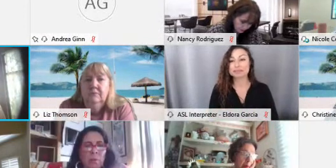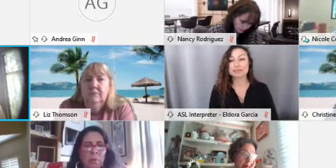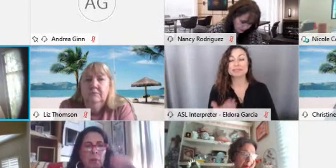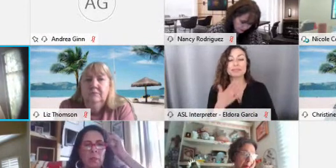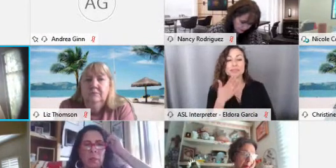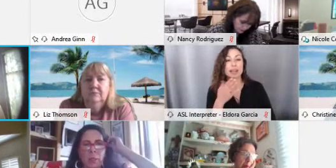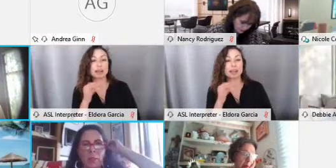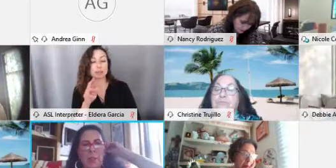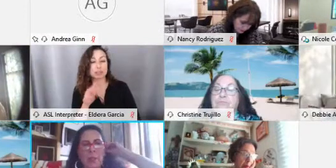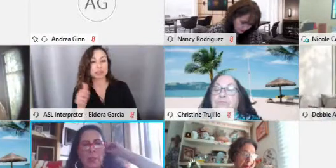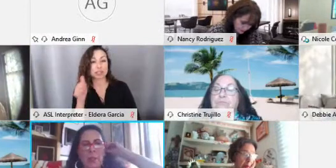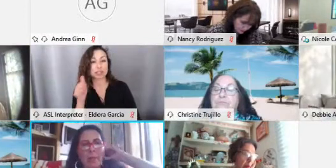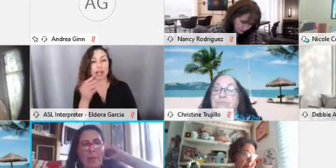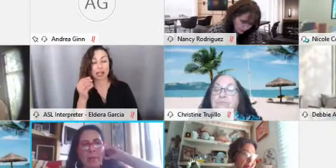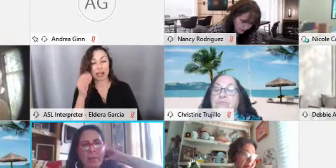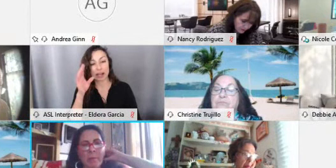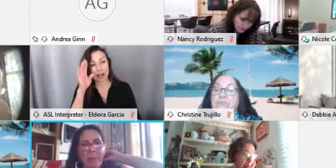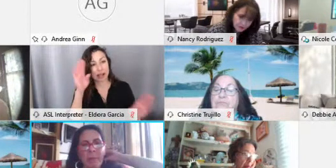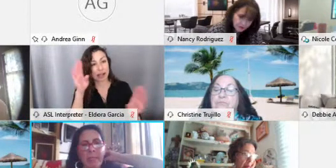Thank you, Mr. Chairman, and hello,